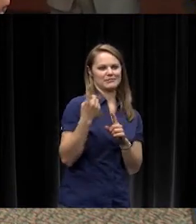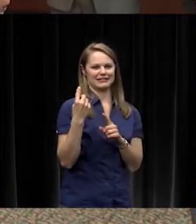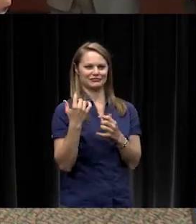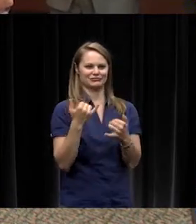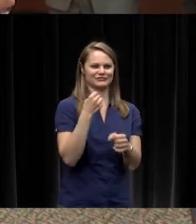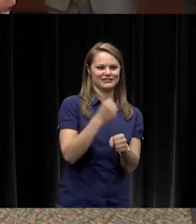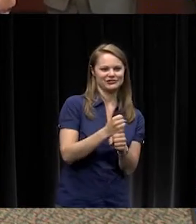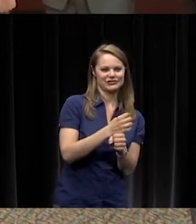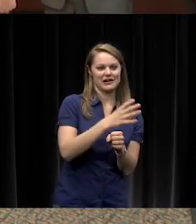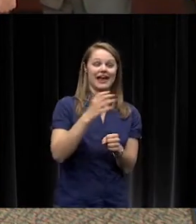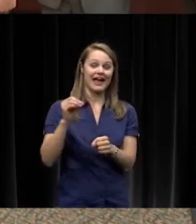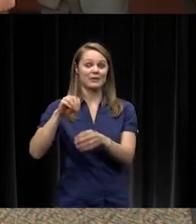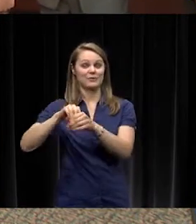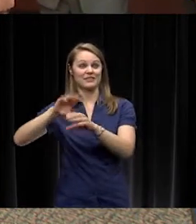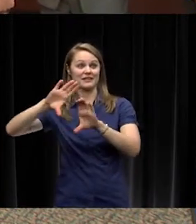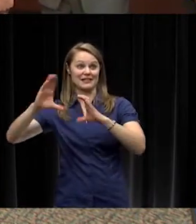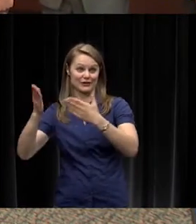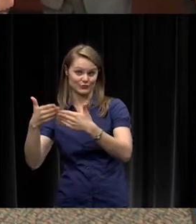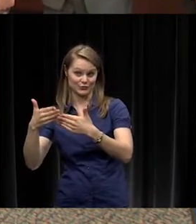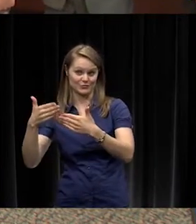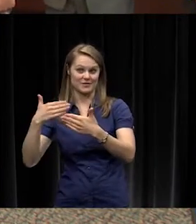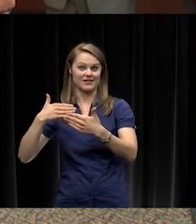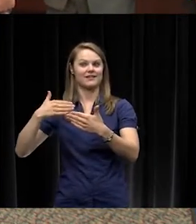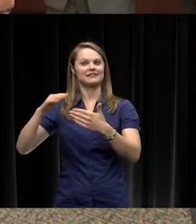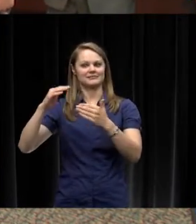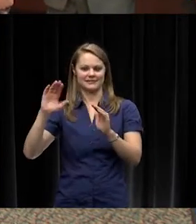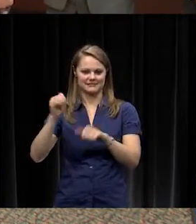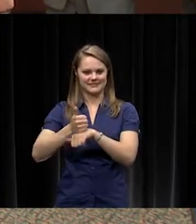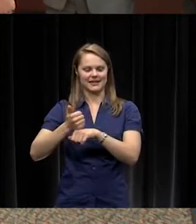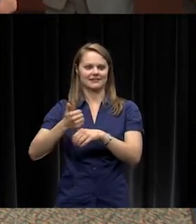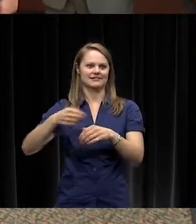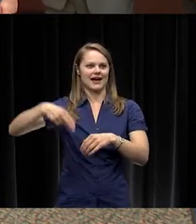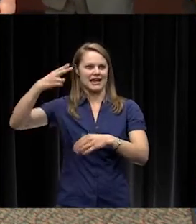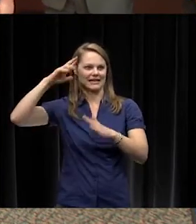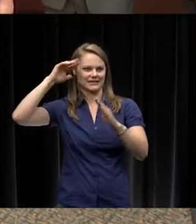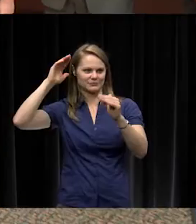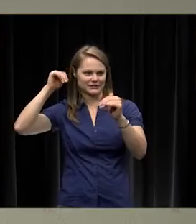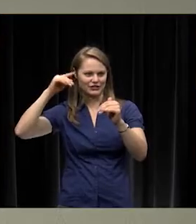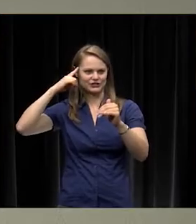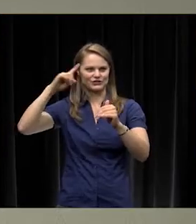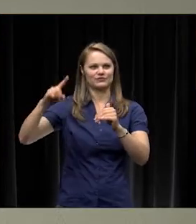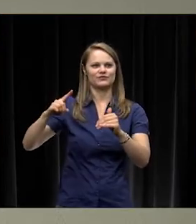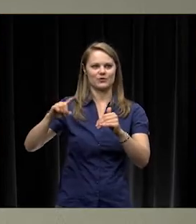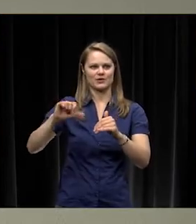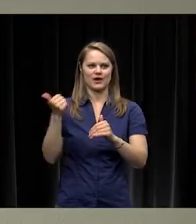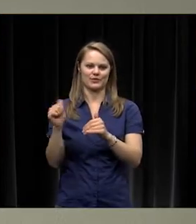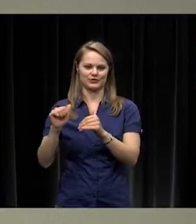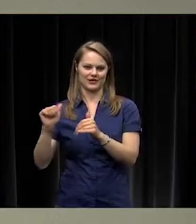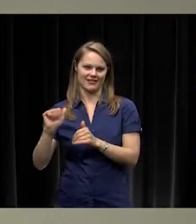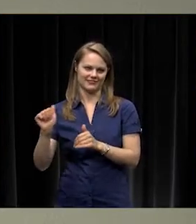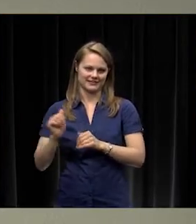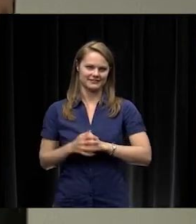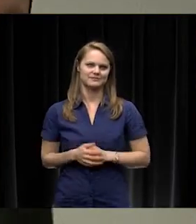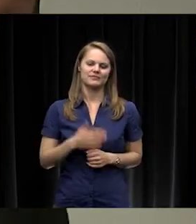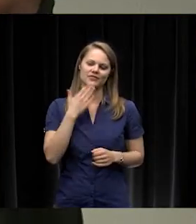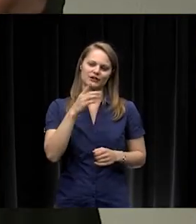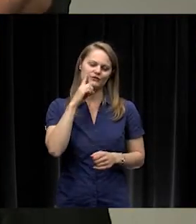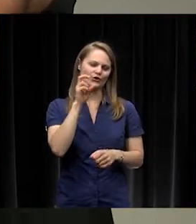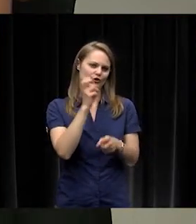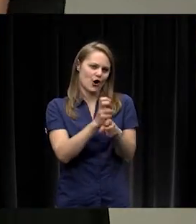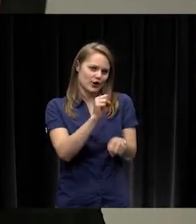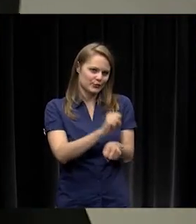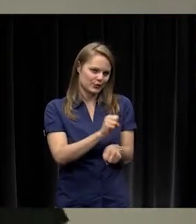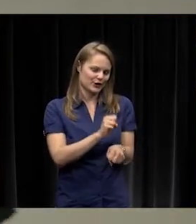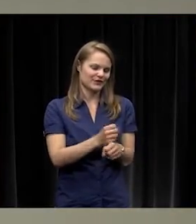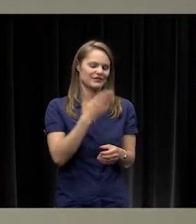the people to follow. So I just want to say thank you for the hard work they put in, and thank you for the recognition tonight. Thank you.